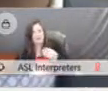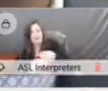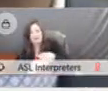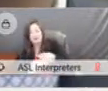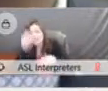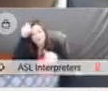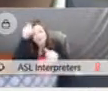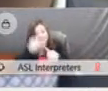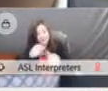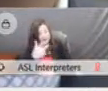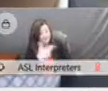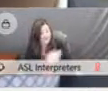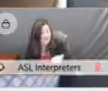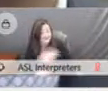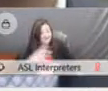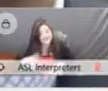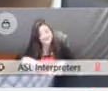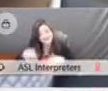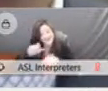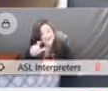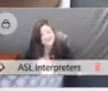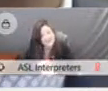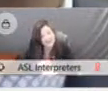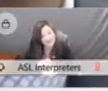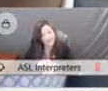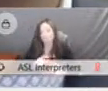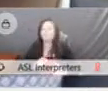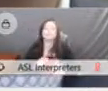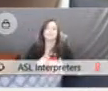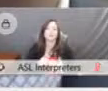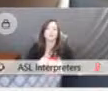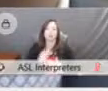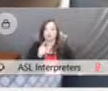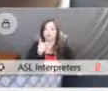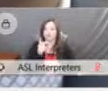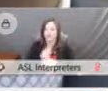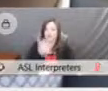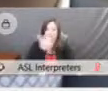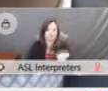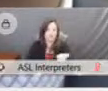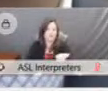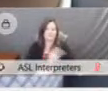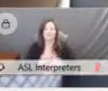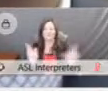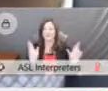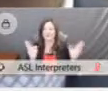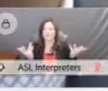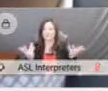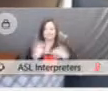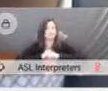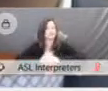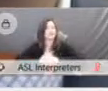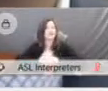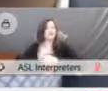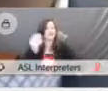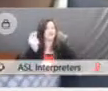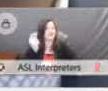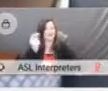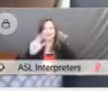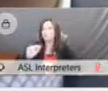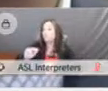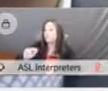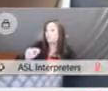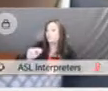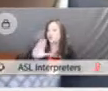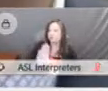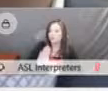the vaccines take time. It's not that you get the shot and you're protected from the first minute. Your